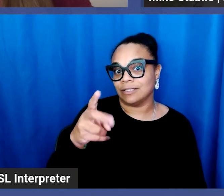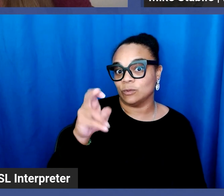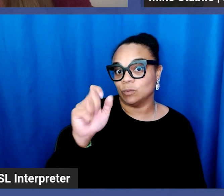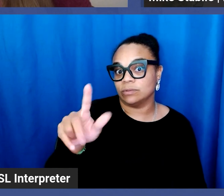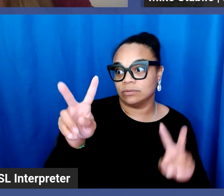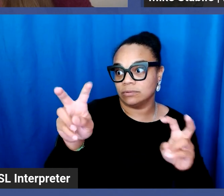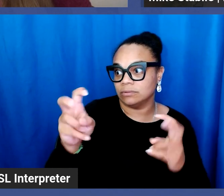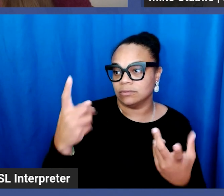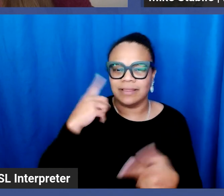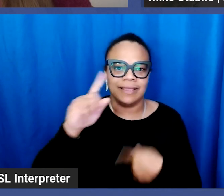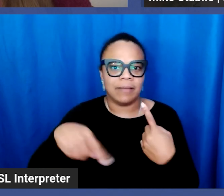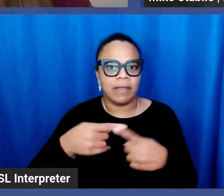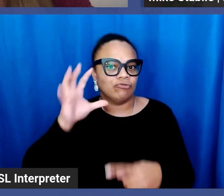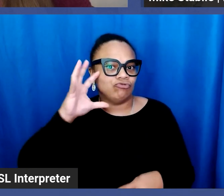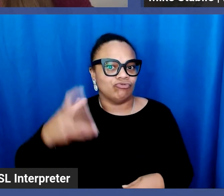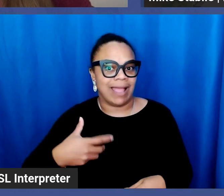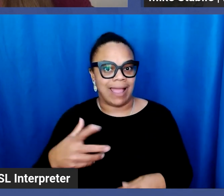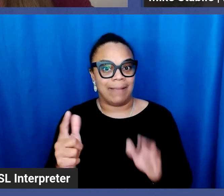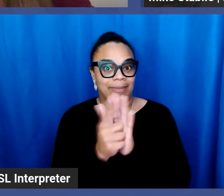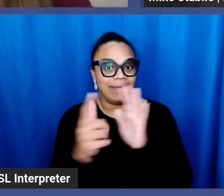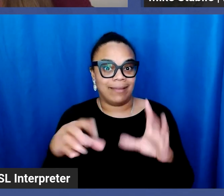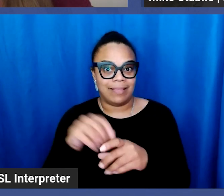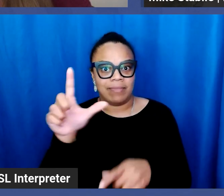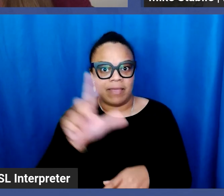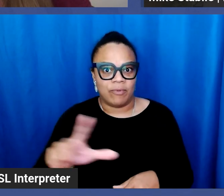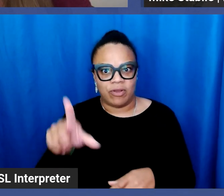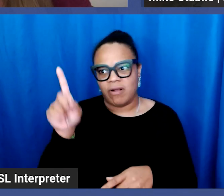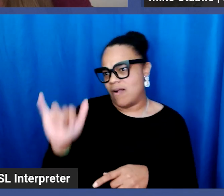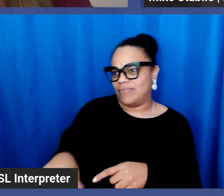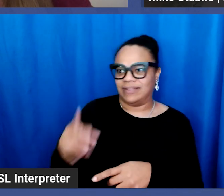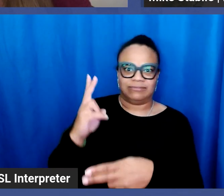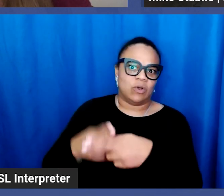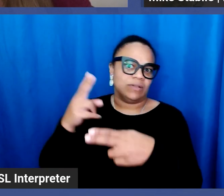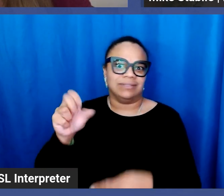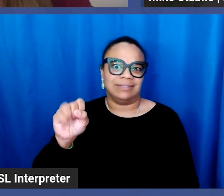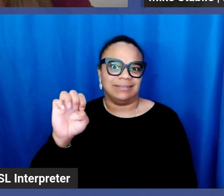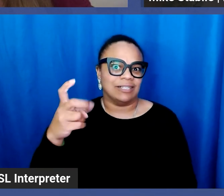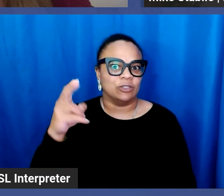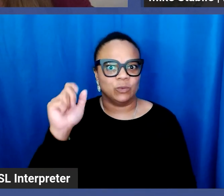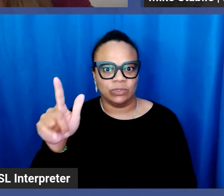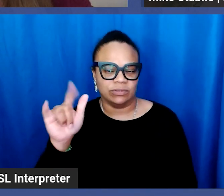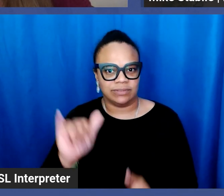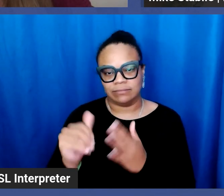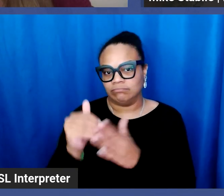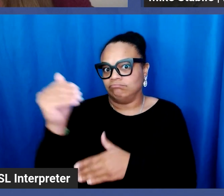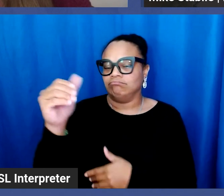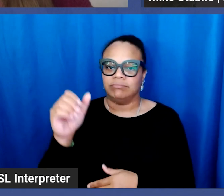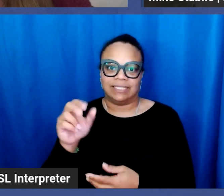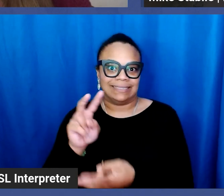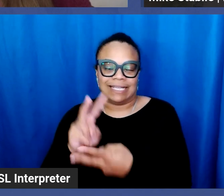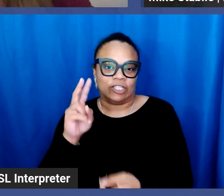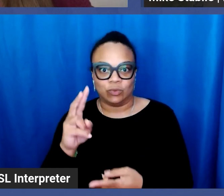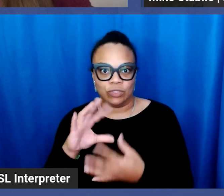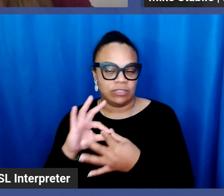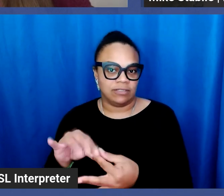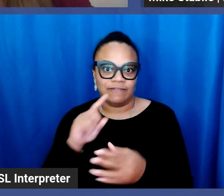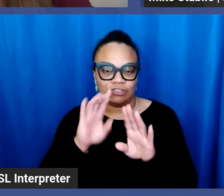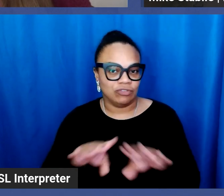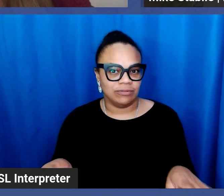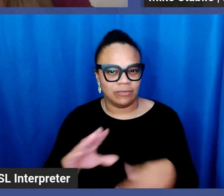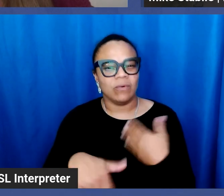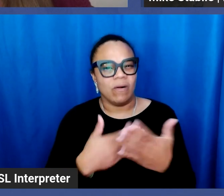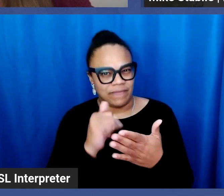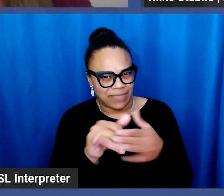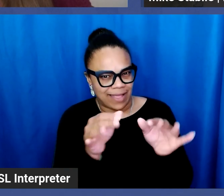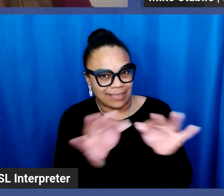the drag bans in libraries, right? This is sexual, it's sexualizing children. All of that language is pushed through under